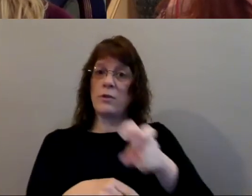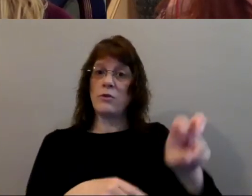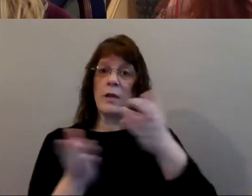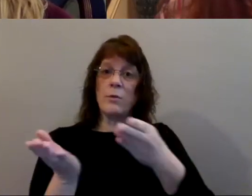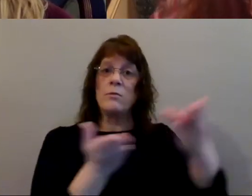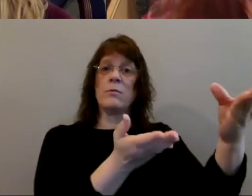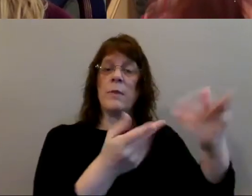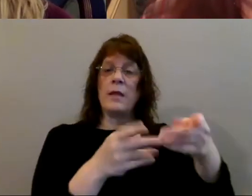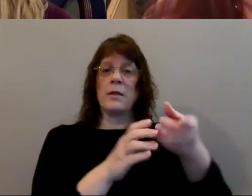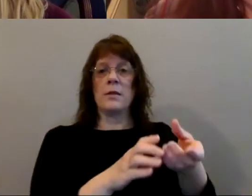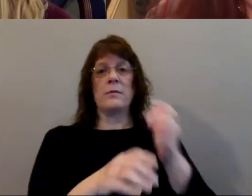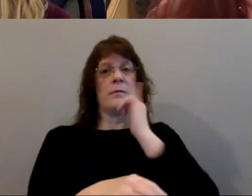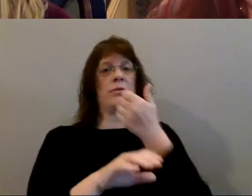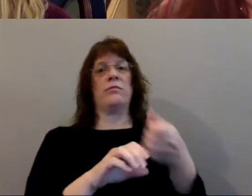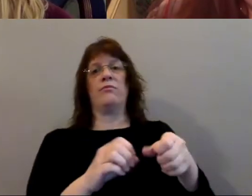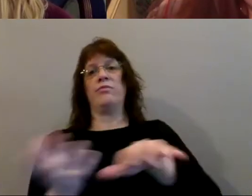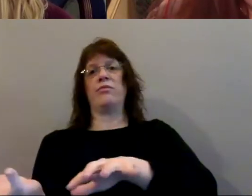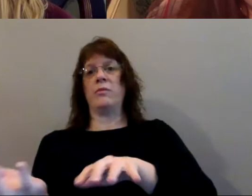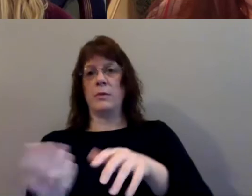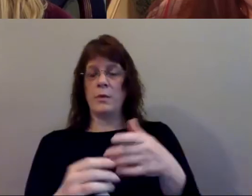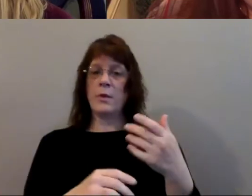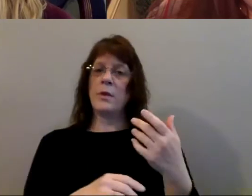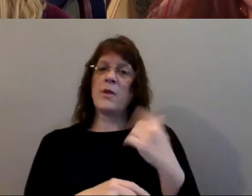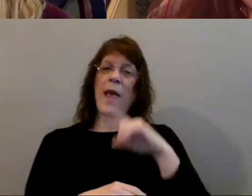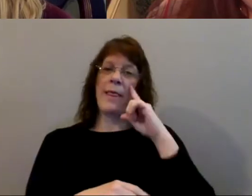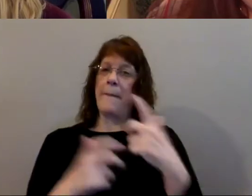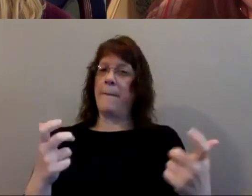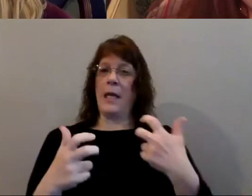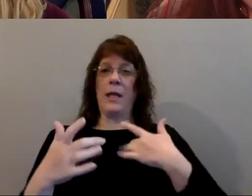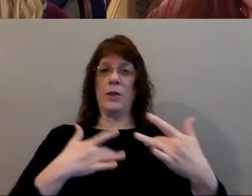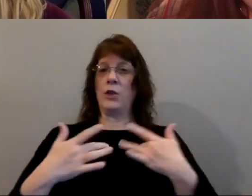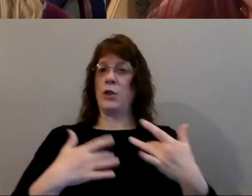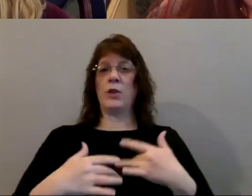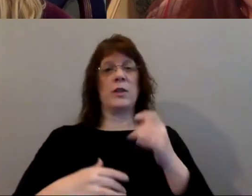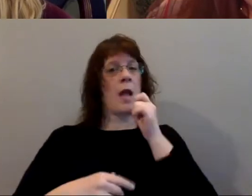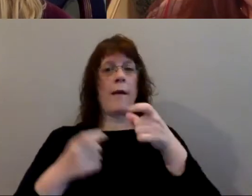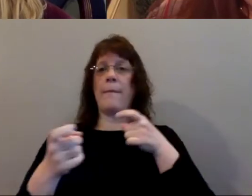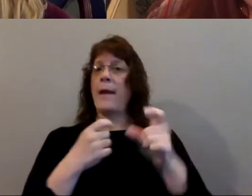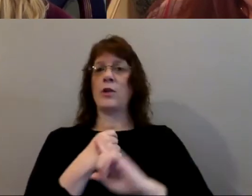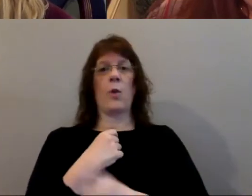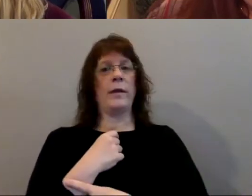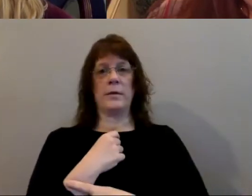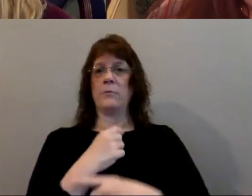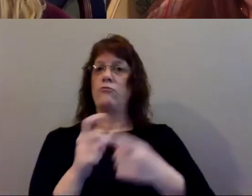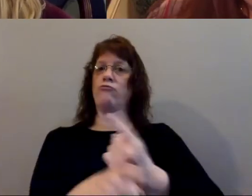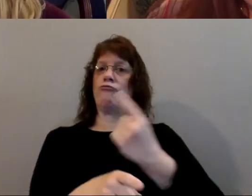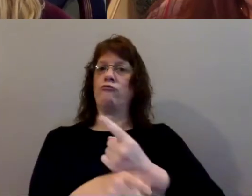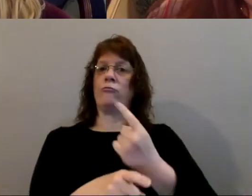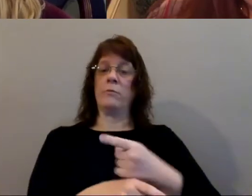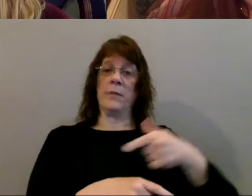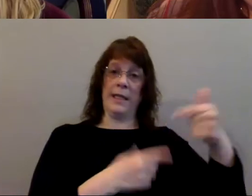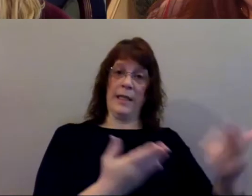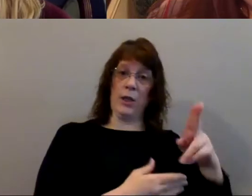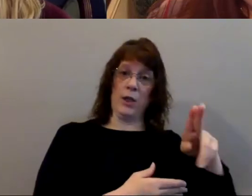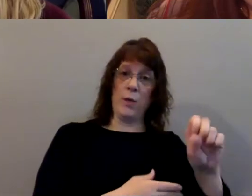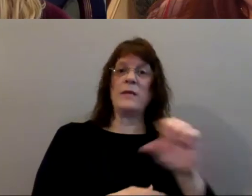But I would say the big thing that concerns me is just mismanagement of waste. That happens a lot, both in this country and in countries that have more